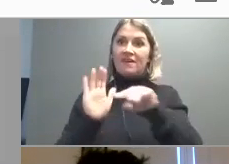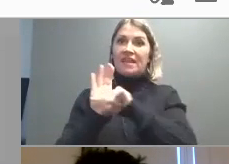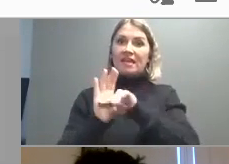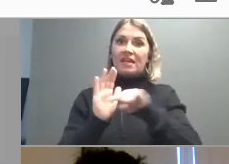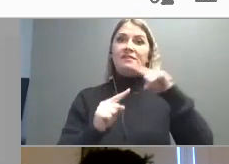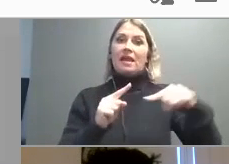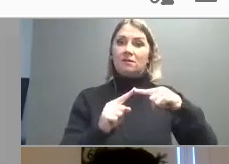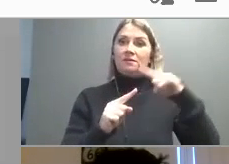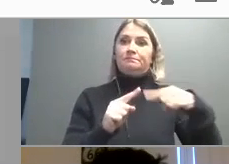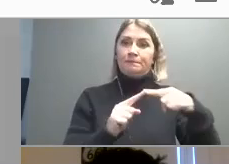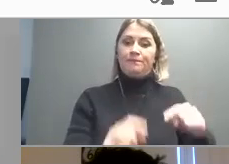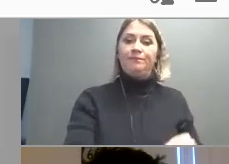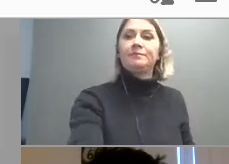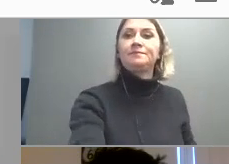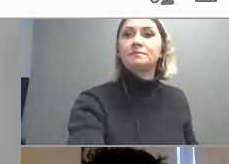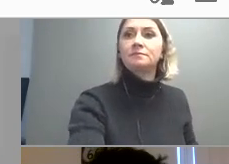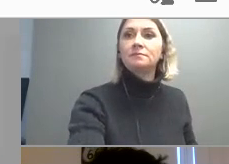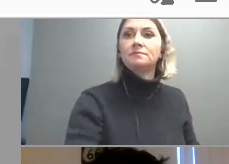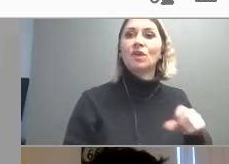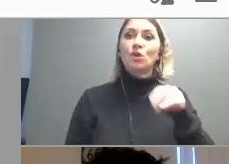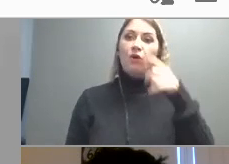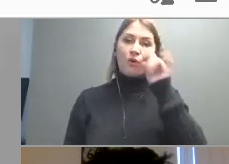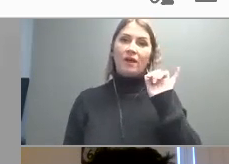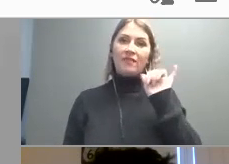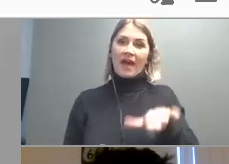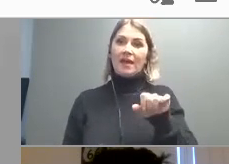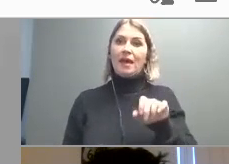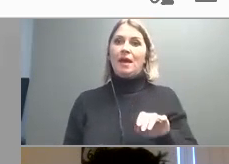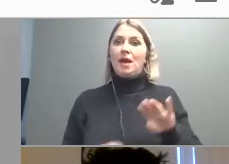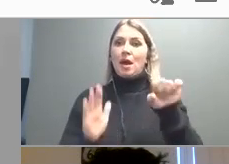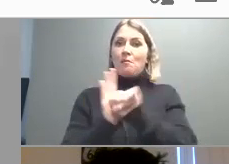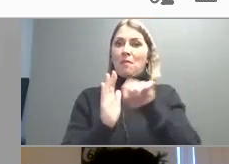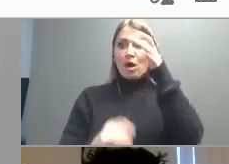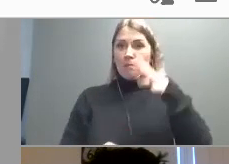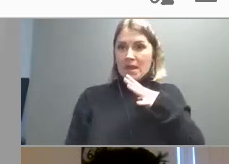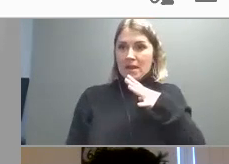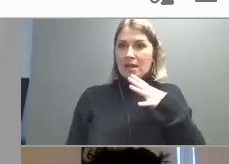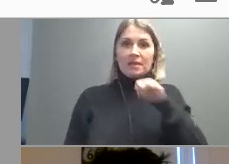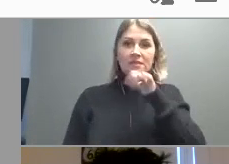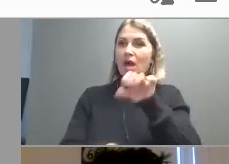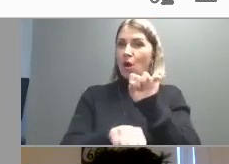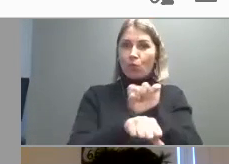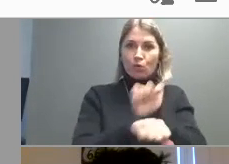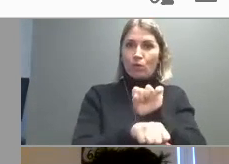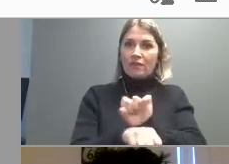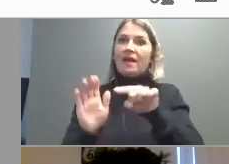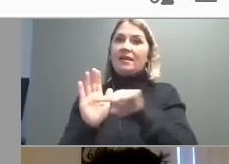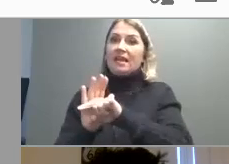cycles, right? So Bellman-Ford algorithm works with negative edges, but does not work with negative